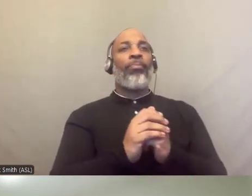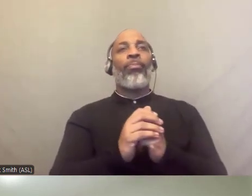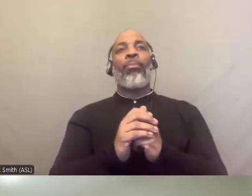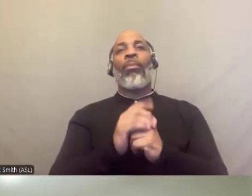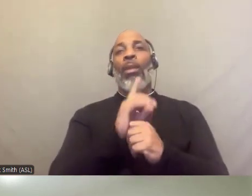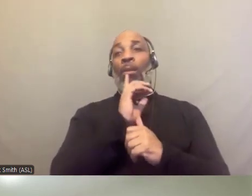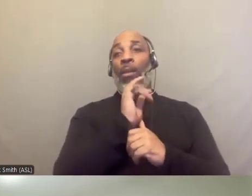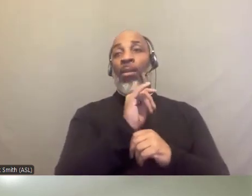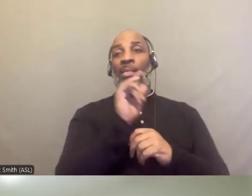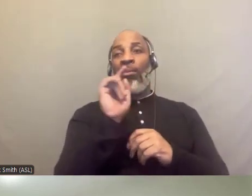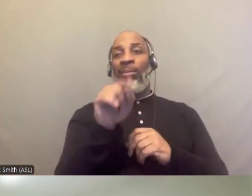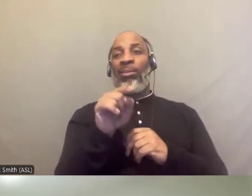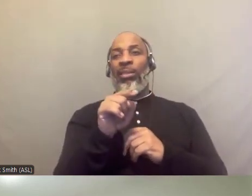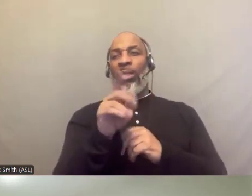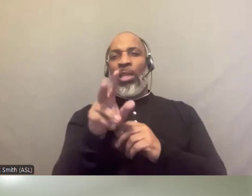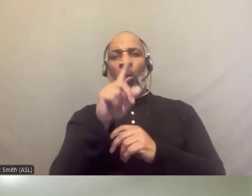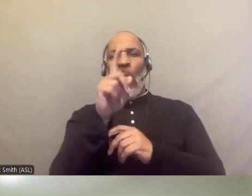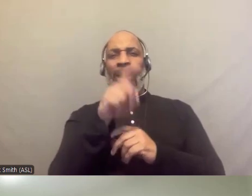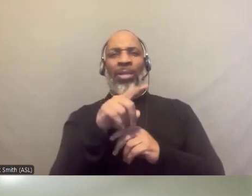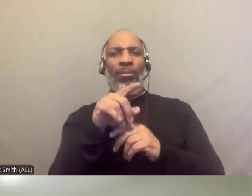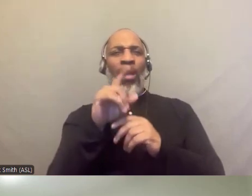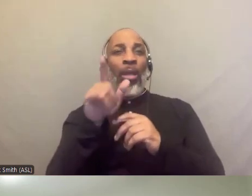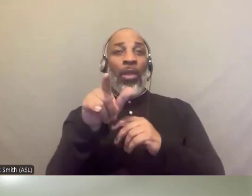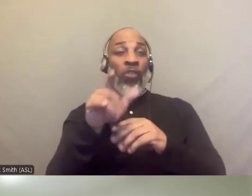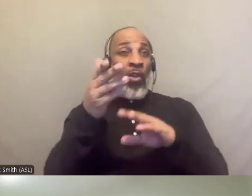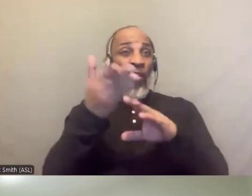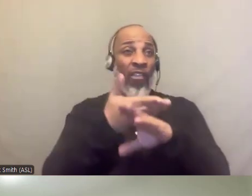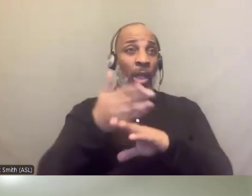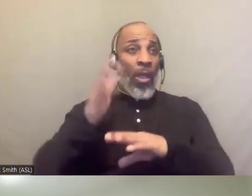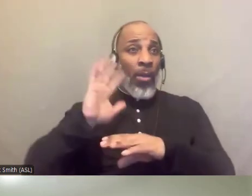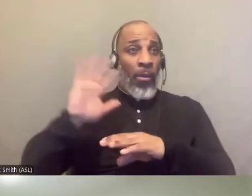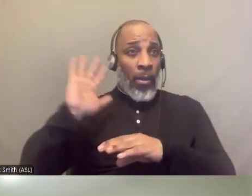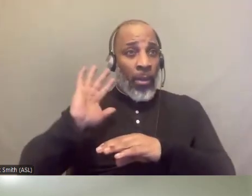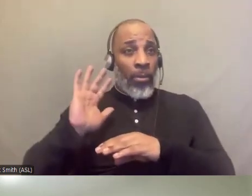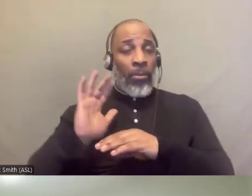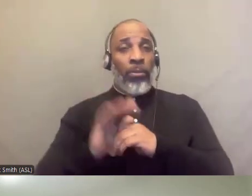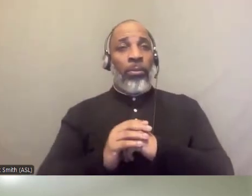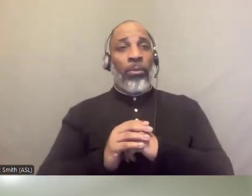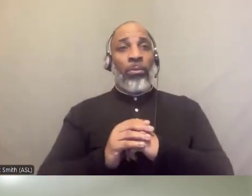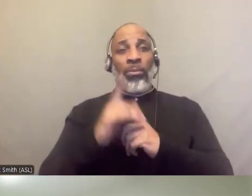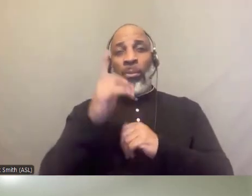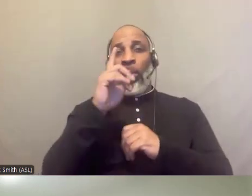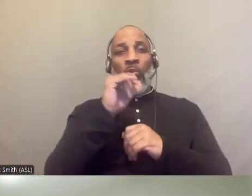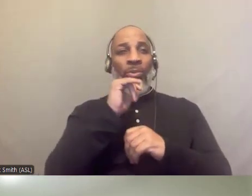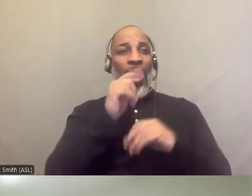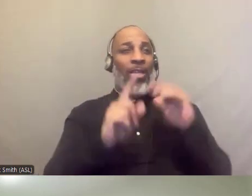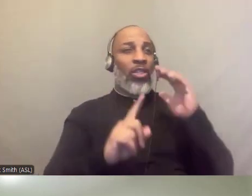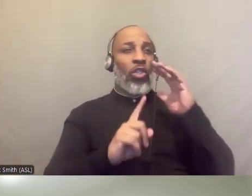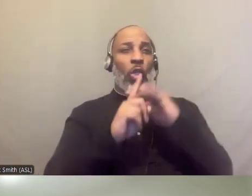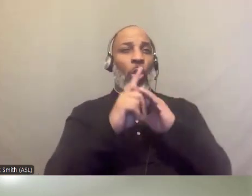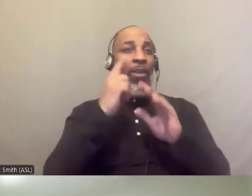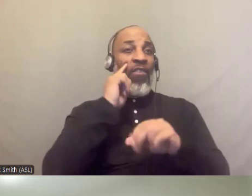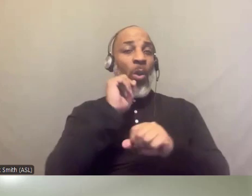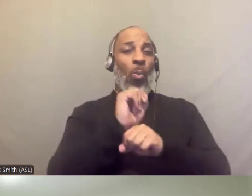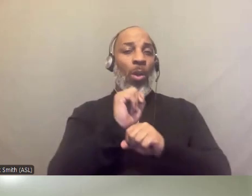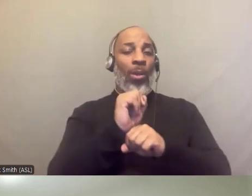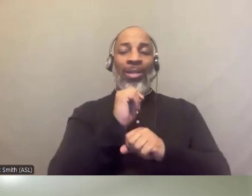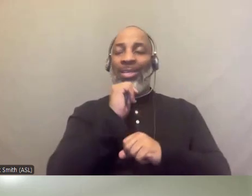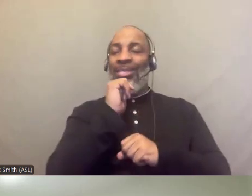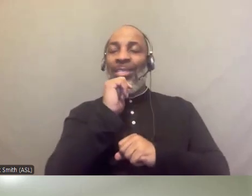basically, it's a question about whether you were ever fired because you weren't showing up for work. It's not a